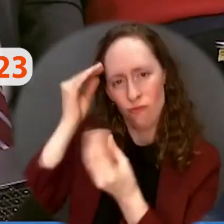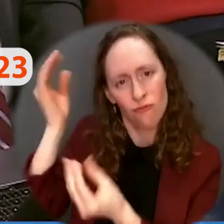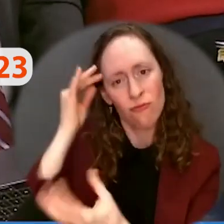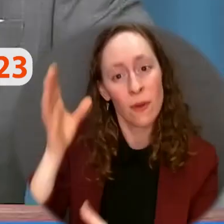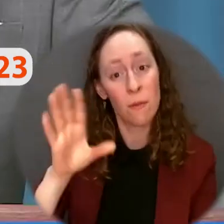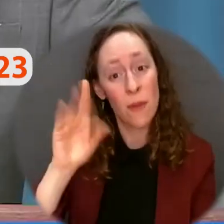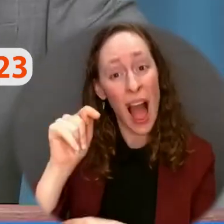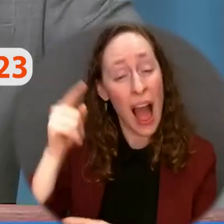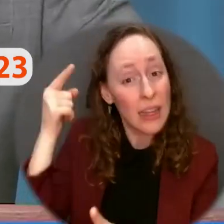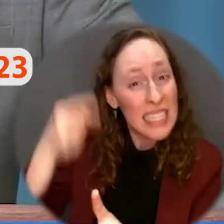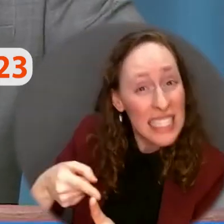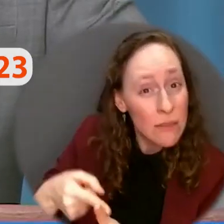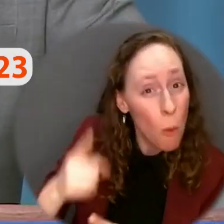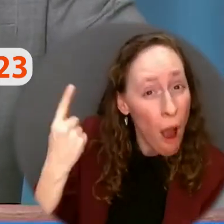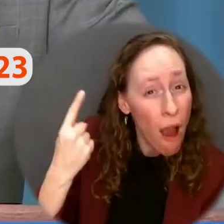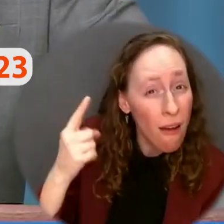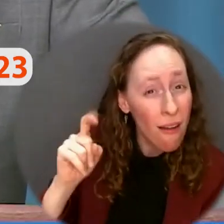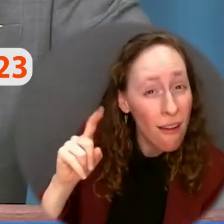kept apprised, and